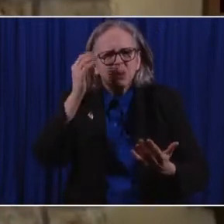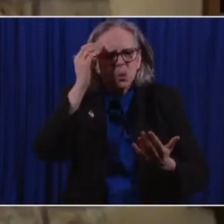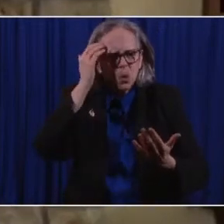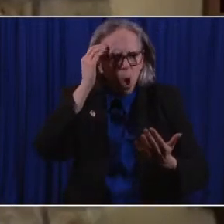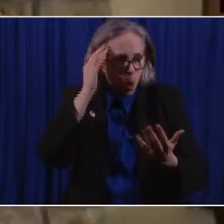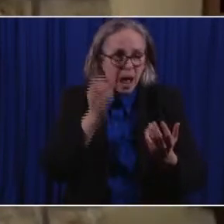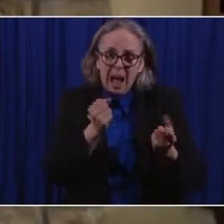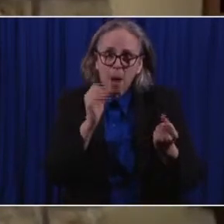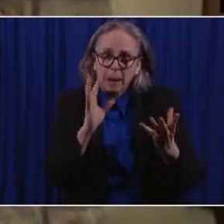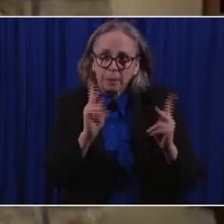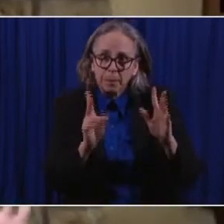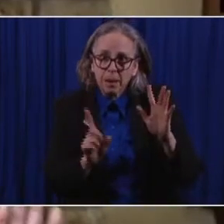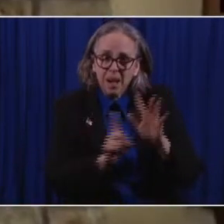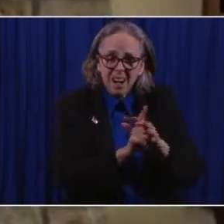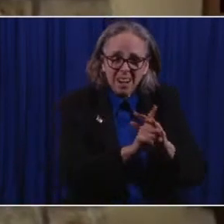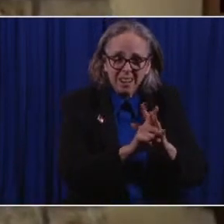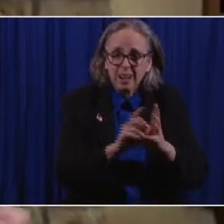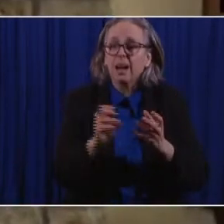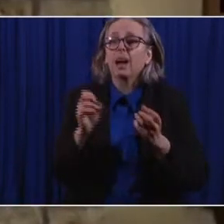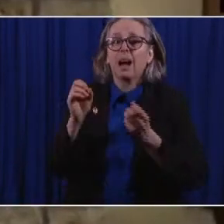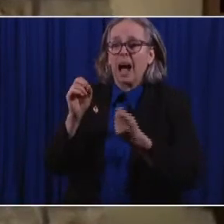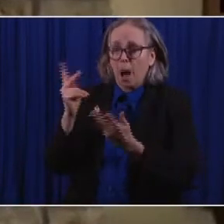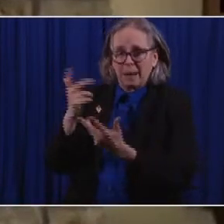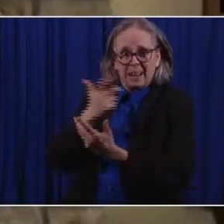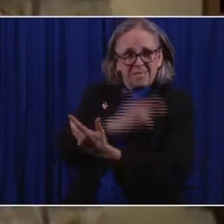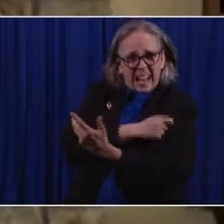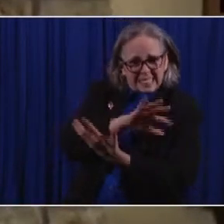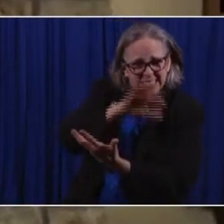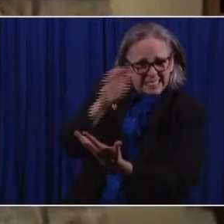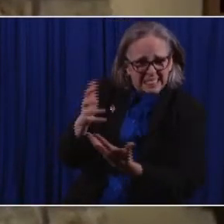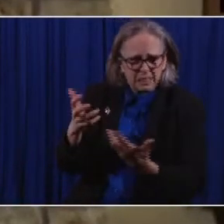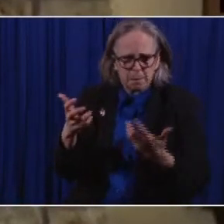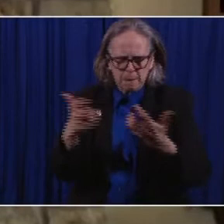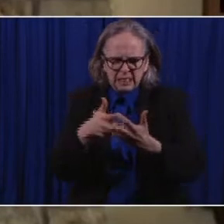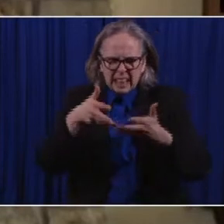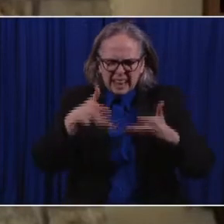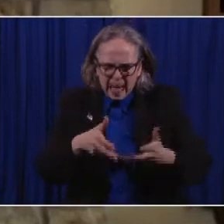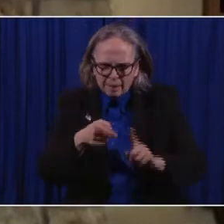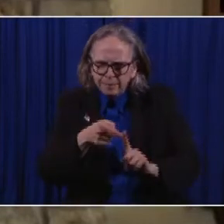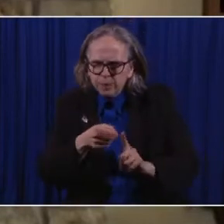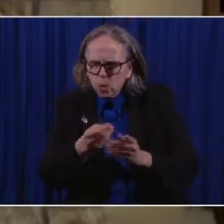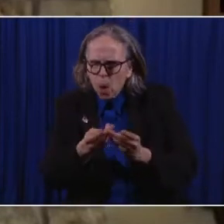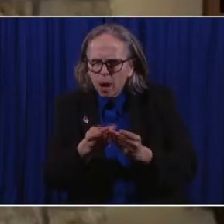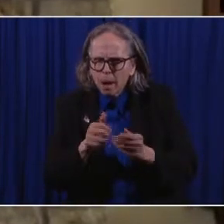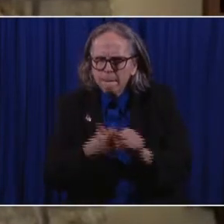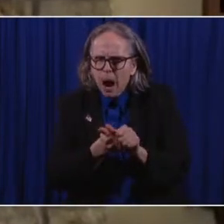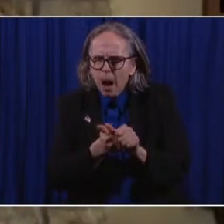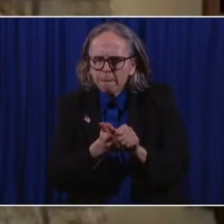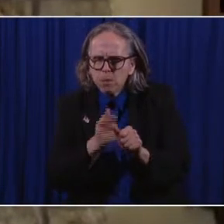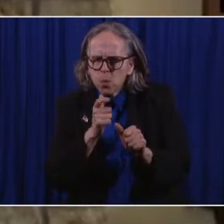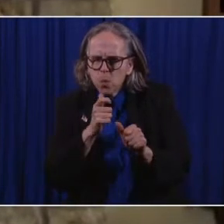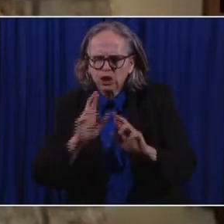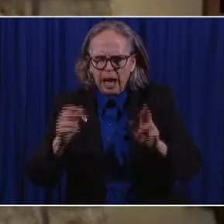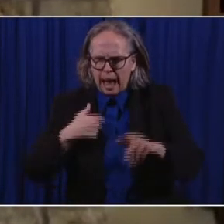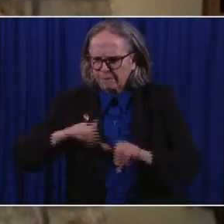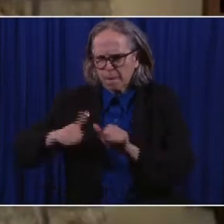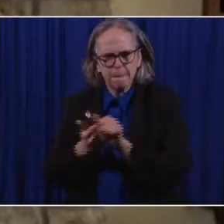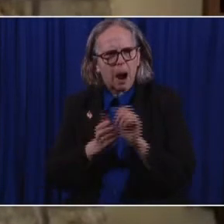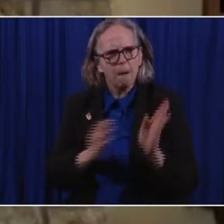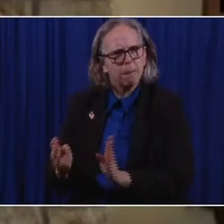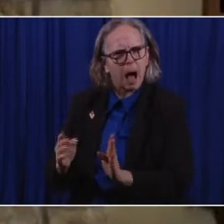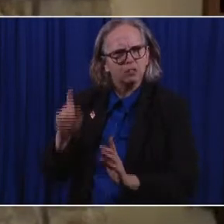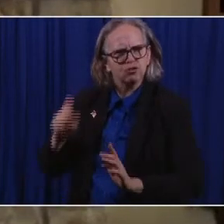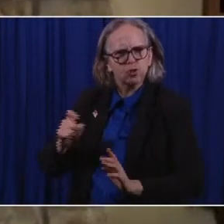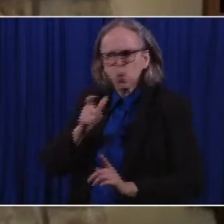doses left over, and the clock is running, you need to already, before you start that day, have planned exactly where you're going to go with them. Now, we tell